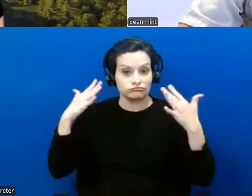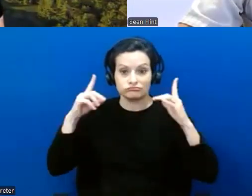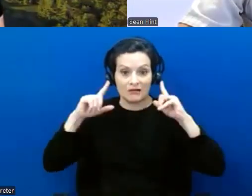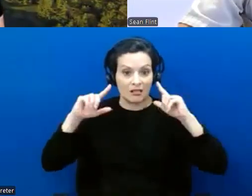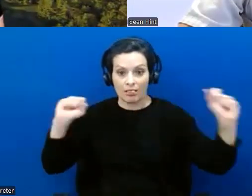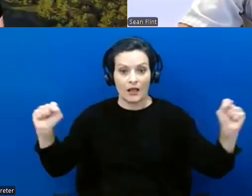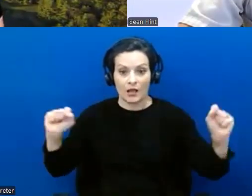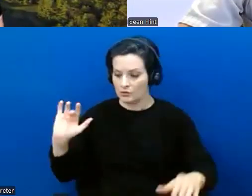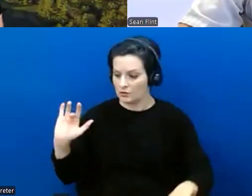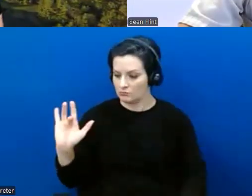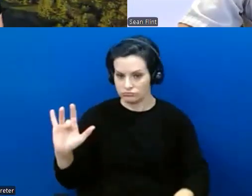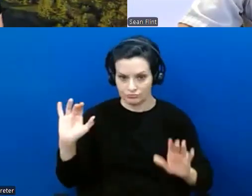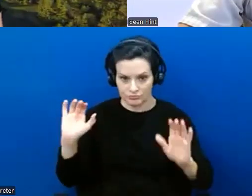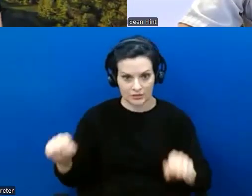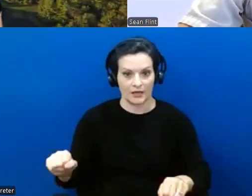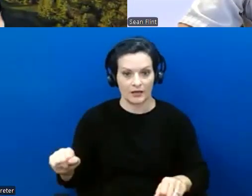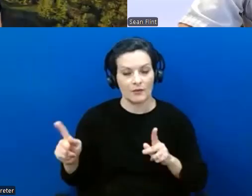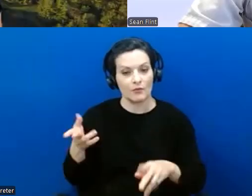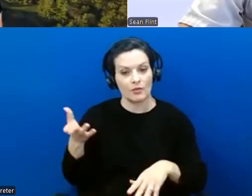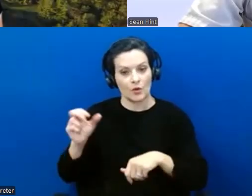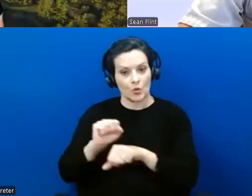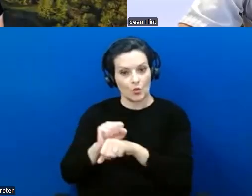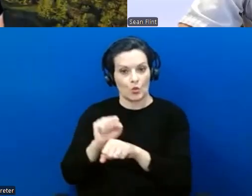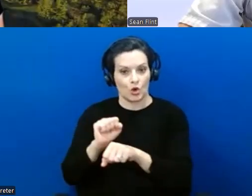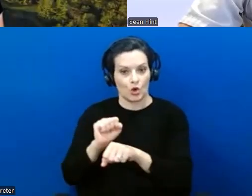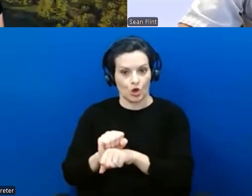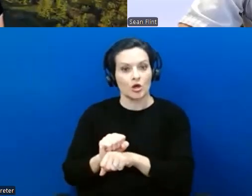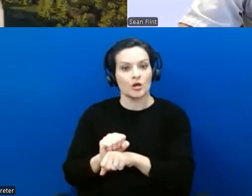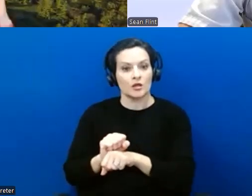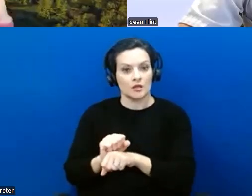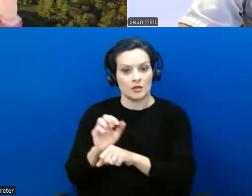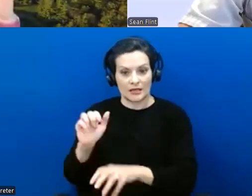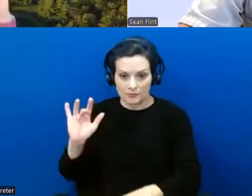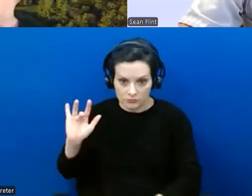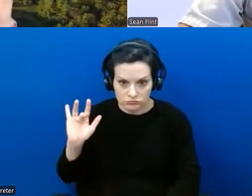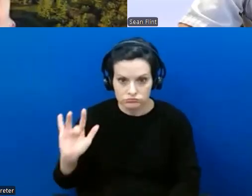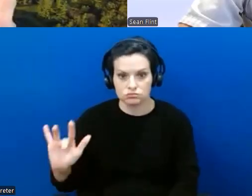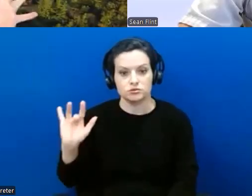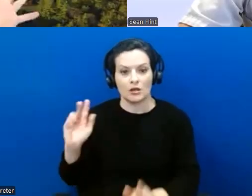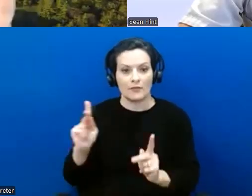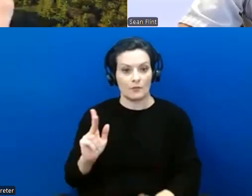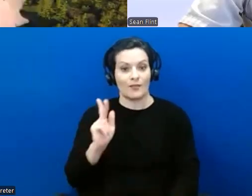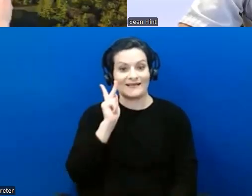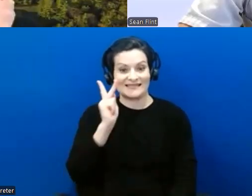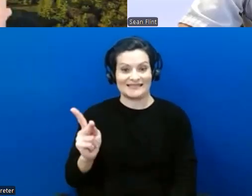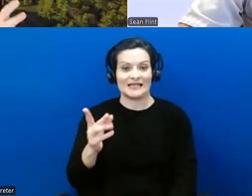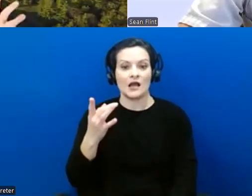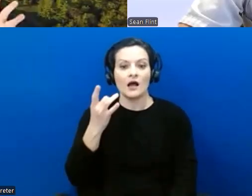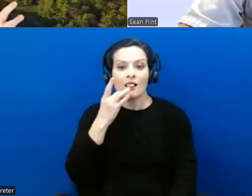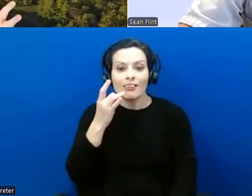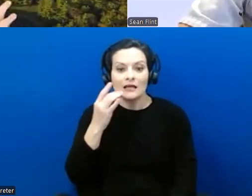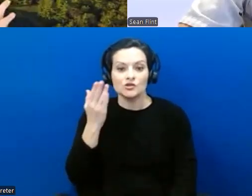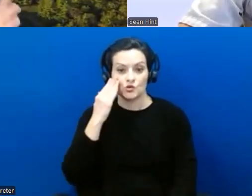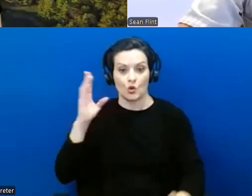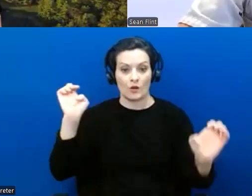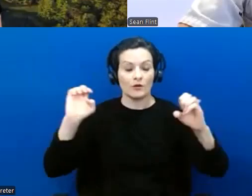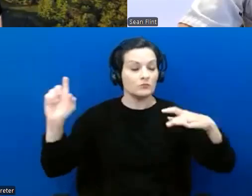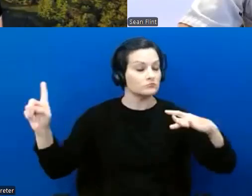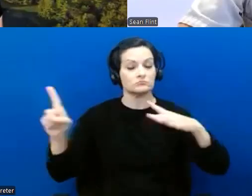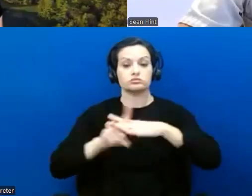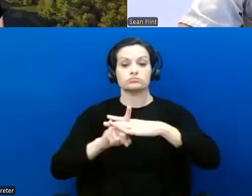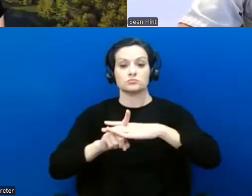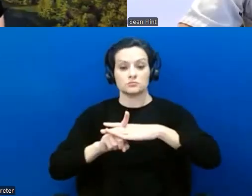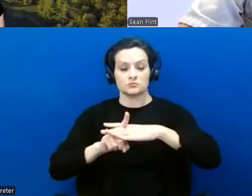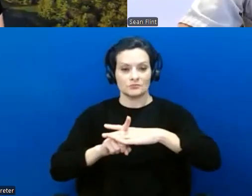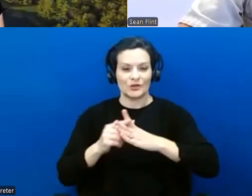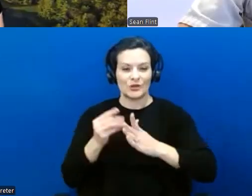press. We can have the people who work at the facility or come down and just press it. So there's a visual indication that there is an emergency, because we know cell